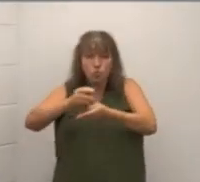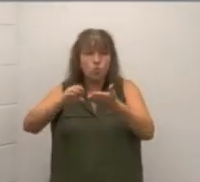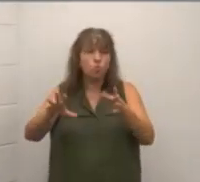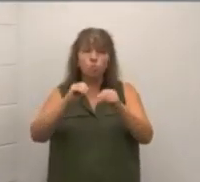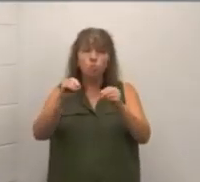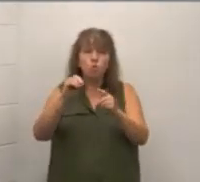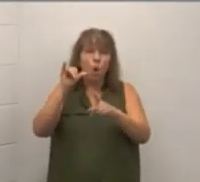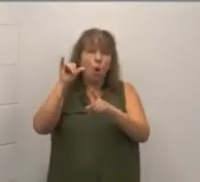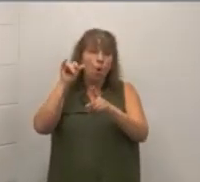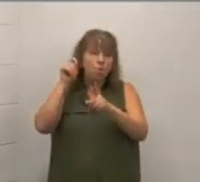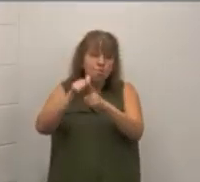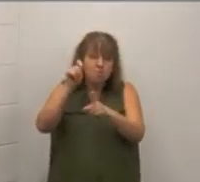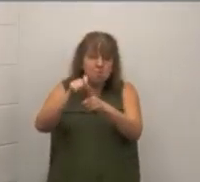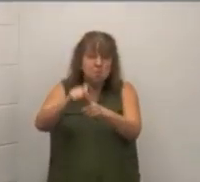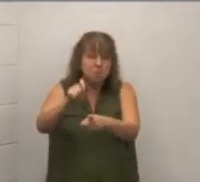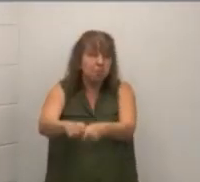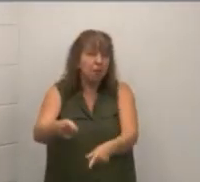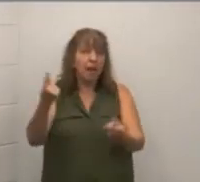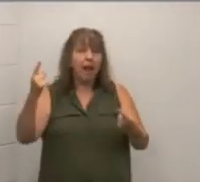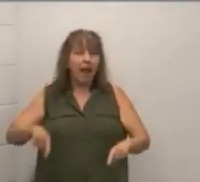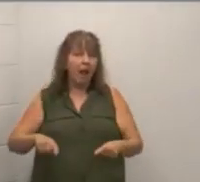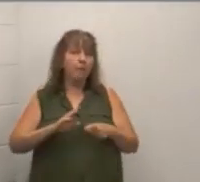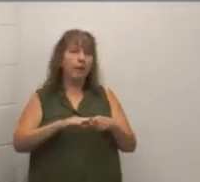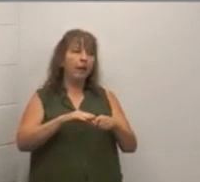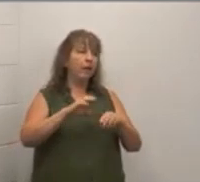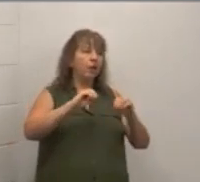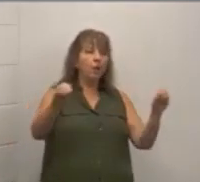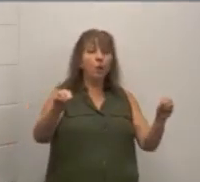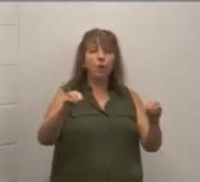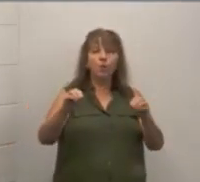are interacting, what they're doing,